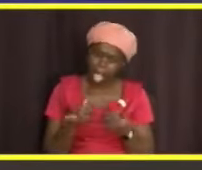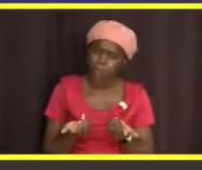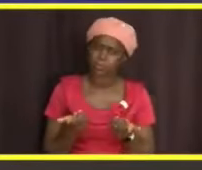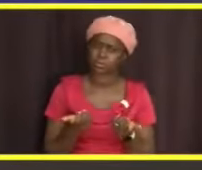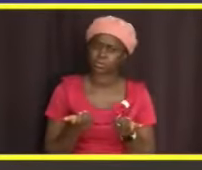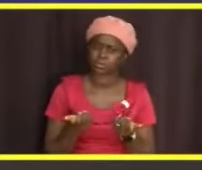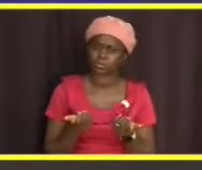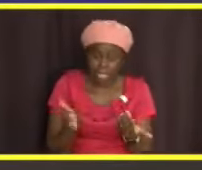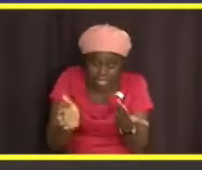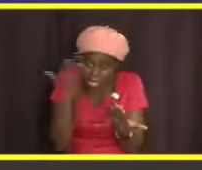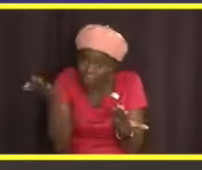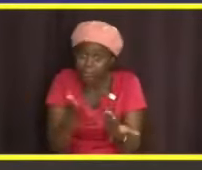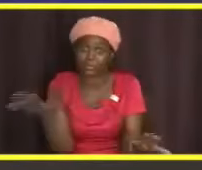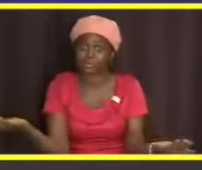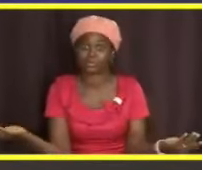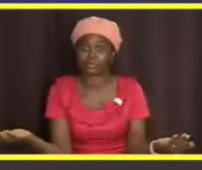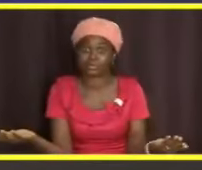It's very simple.